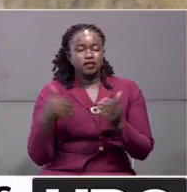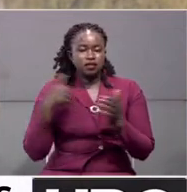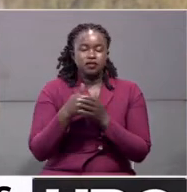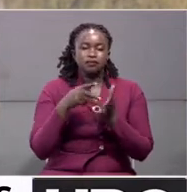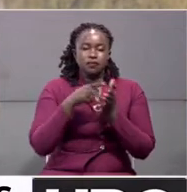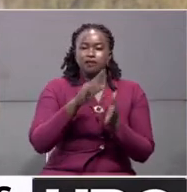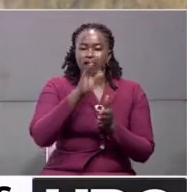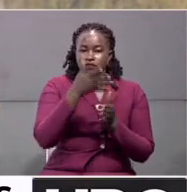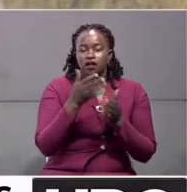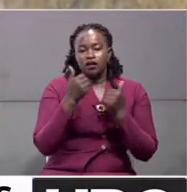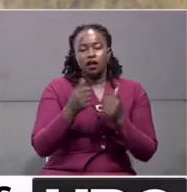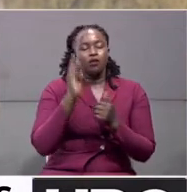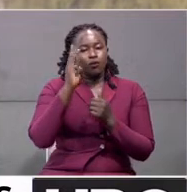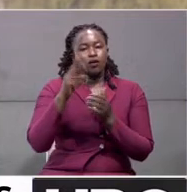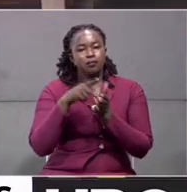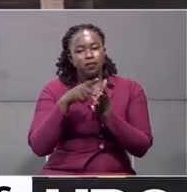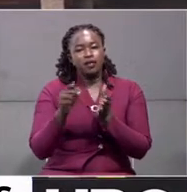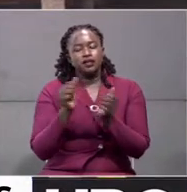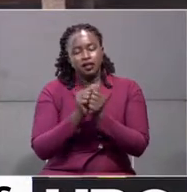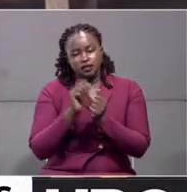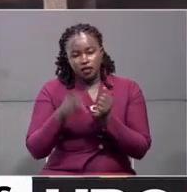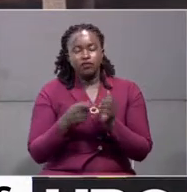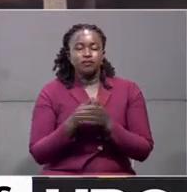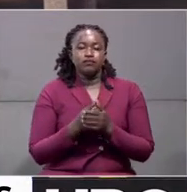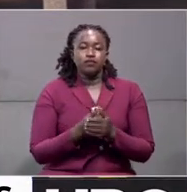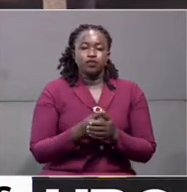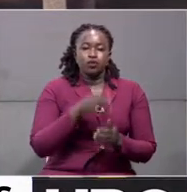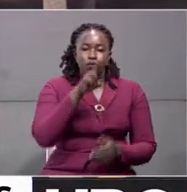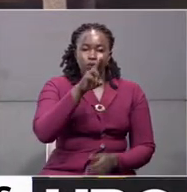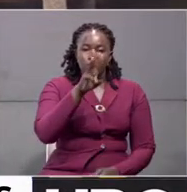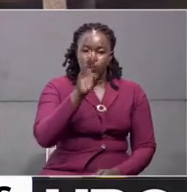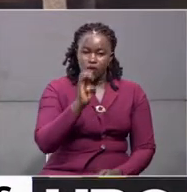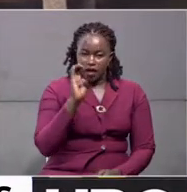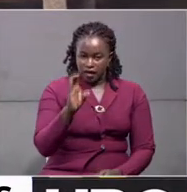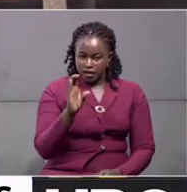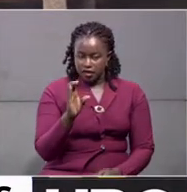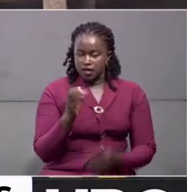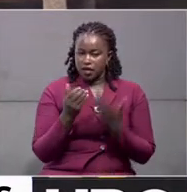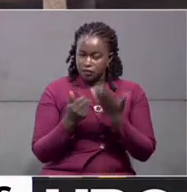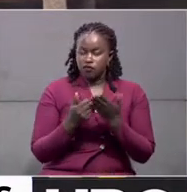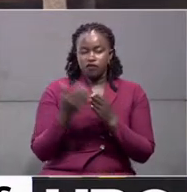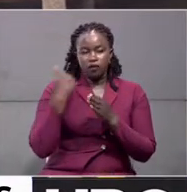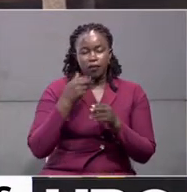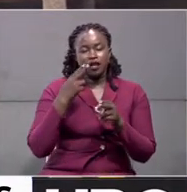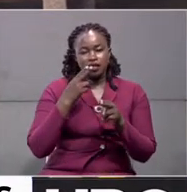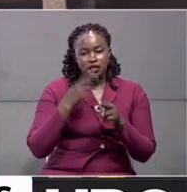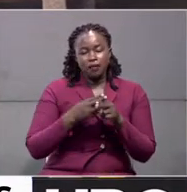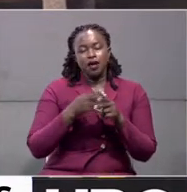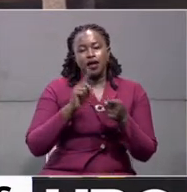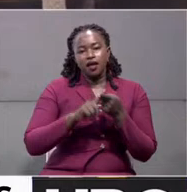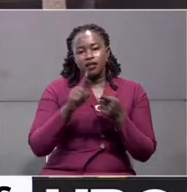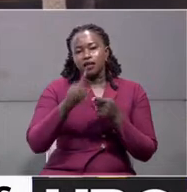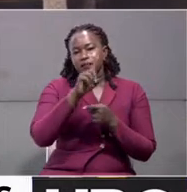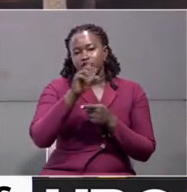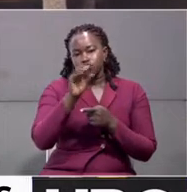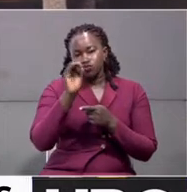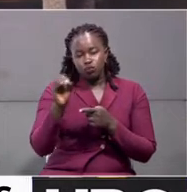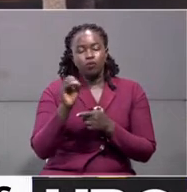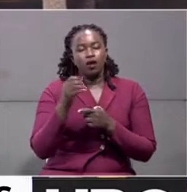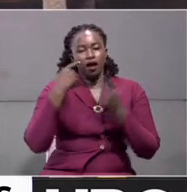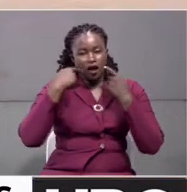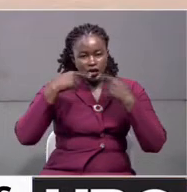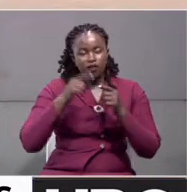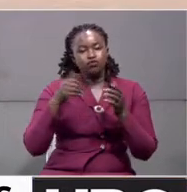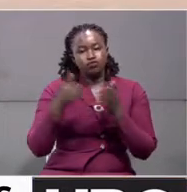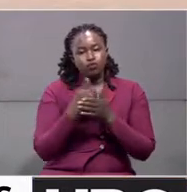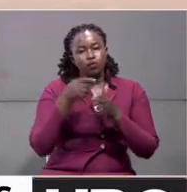5,000. We are now going to be paying 10,000. Uganda Wildlife Conservation Education Center, formerly known as Entebbe Zoo, has announced new entry